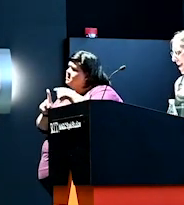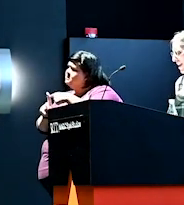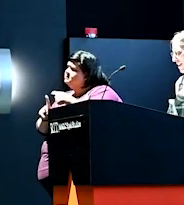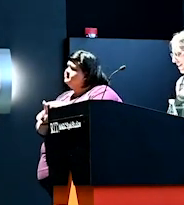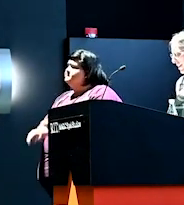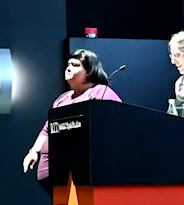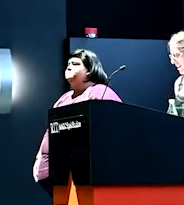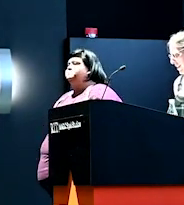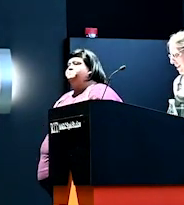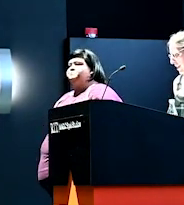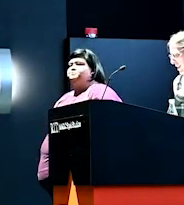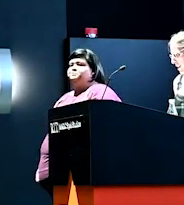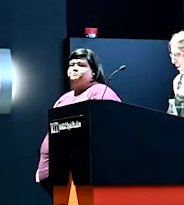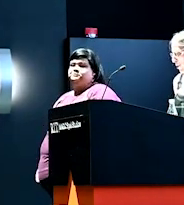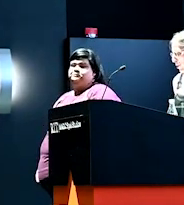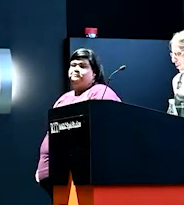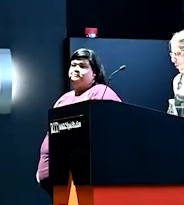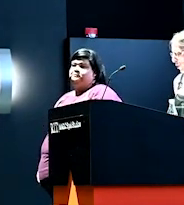And